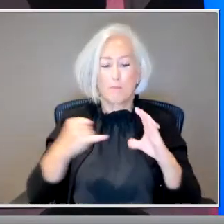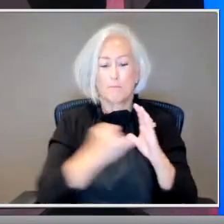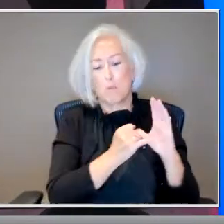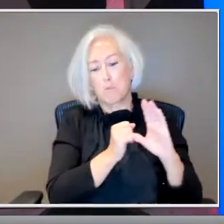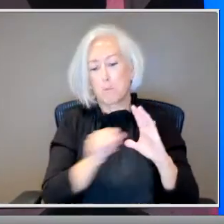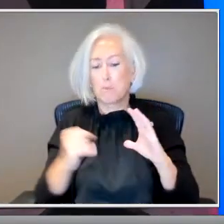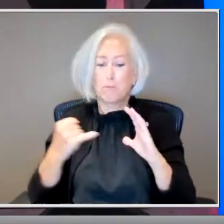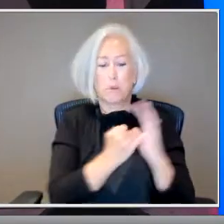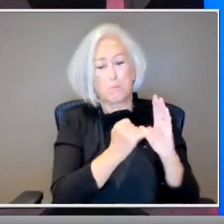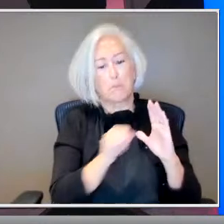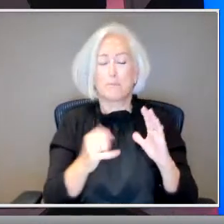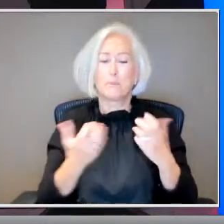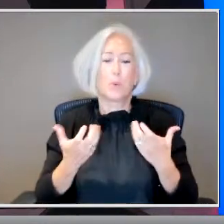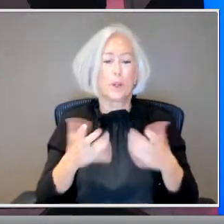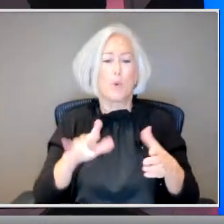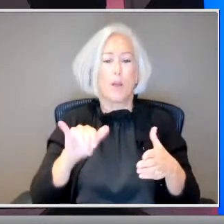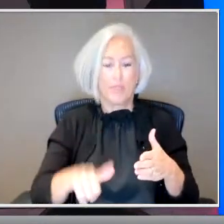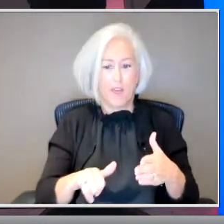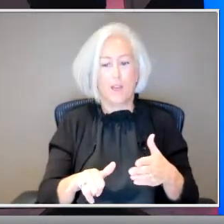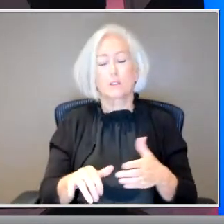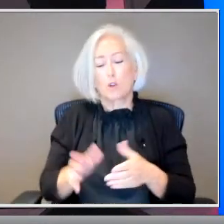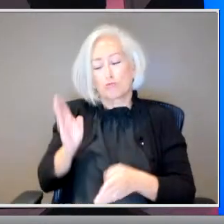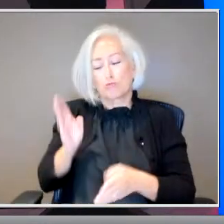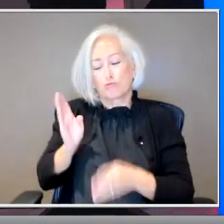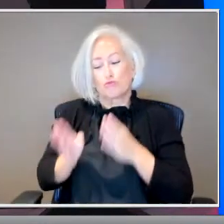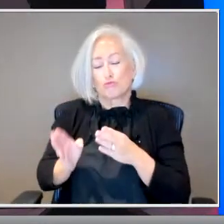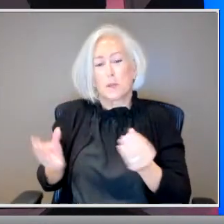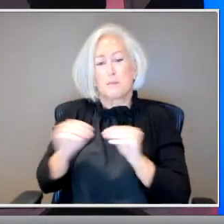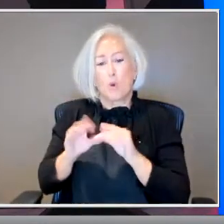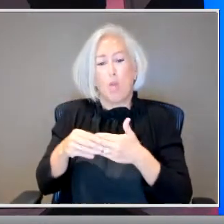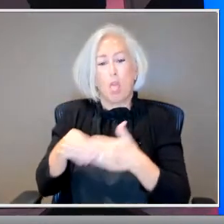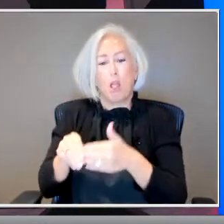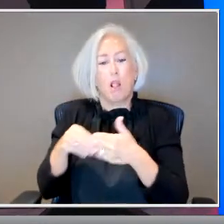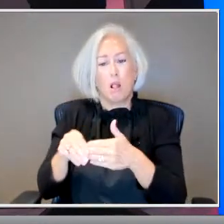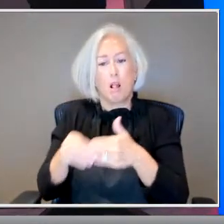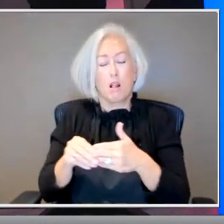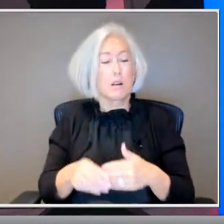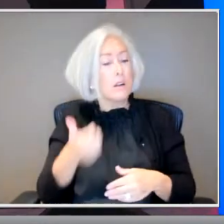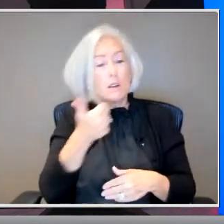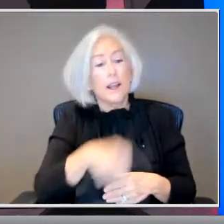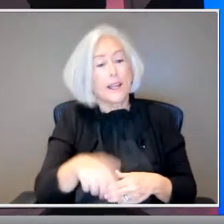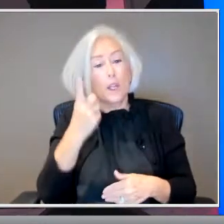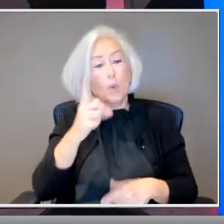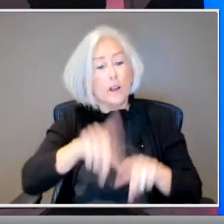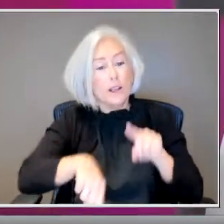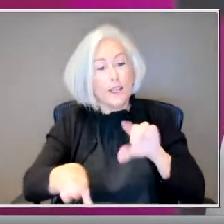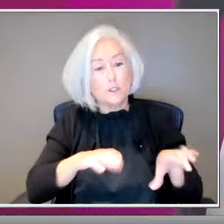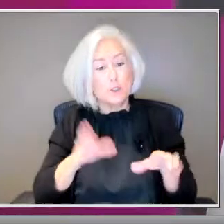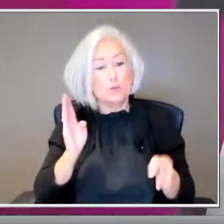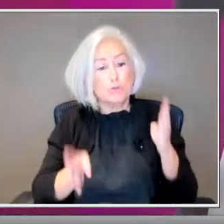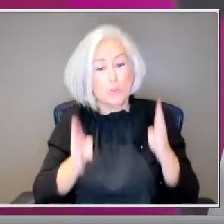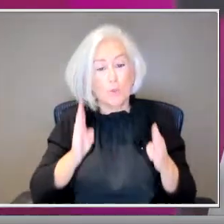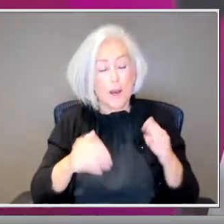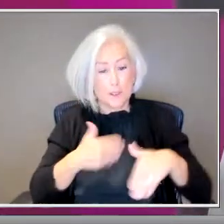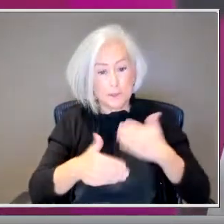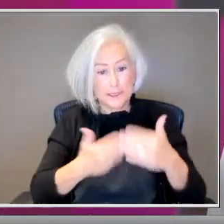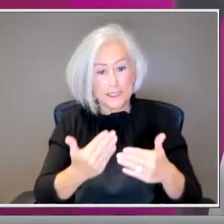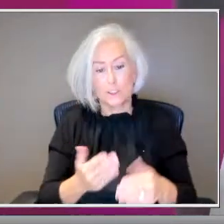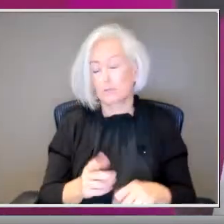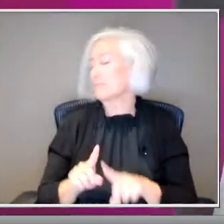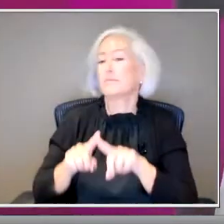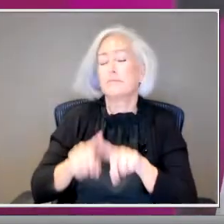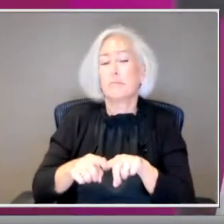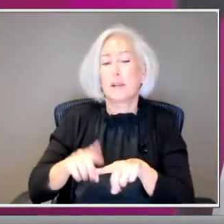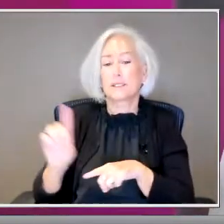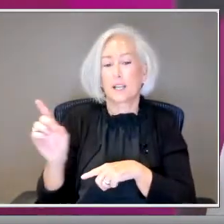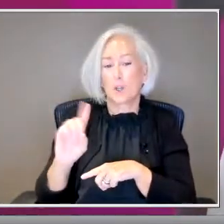any patients who can't undergo the robotic procedure? It just depends on where within